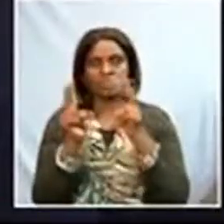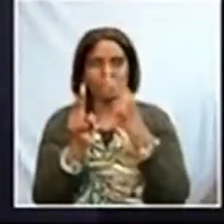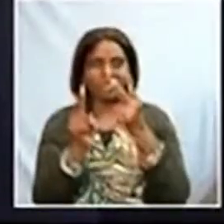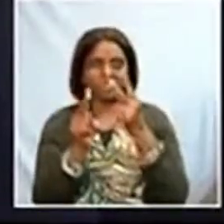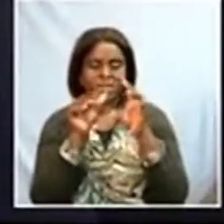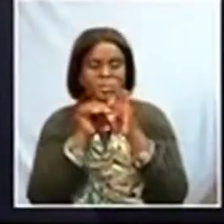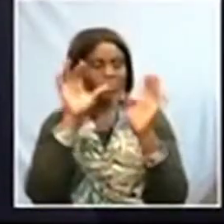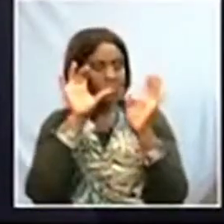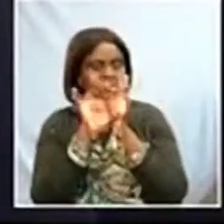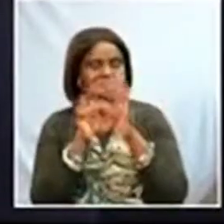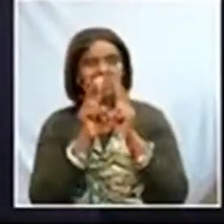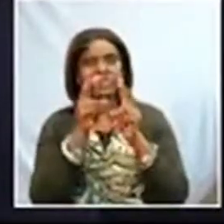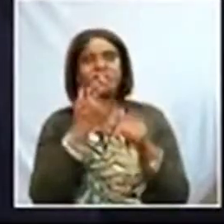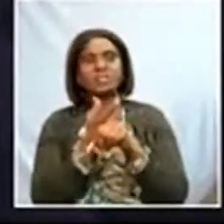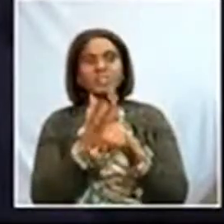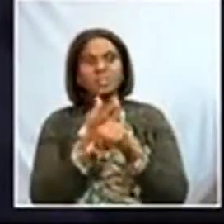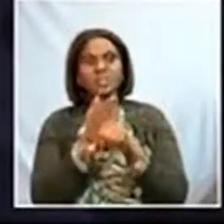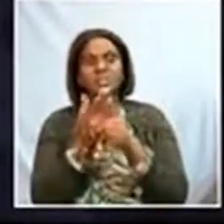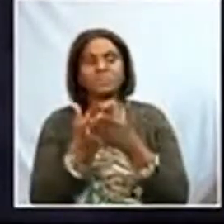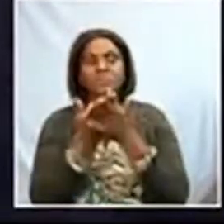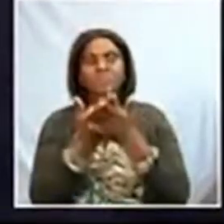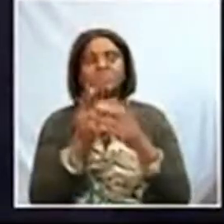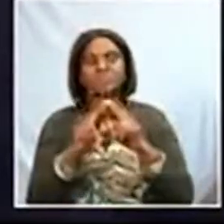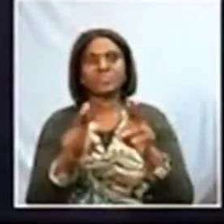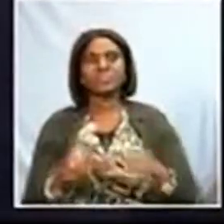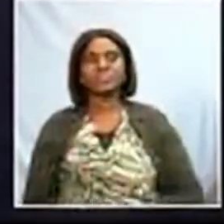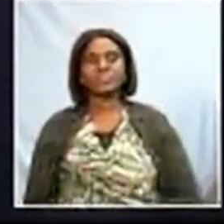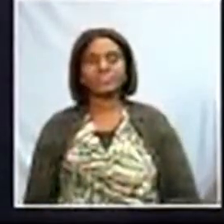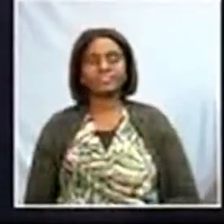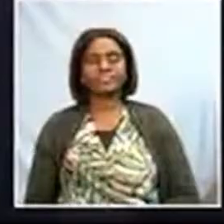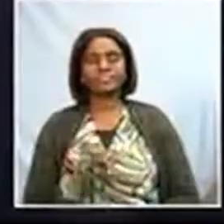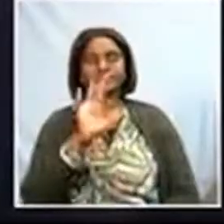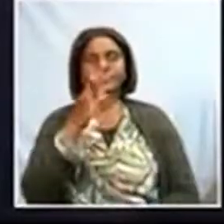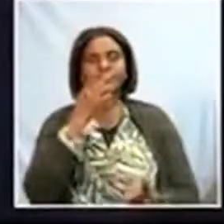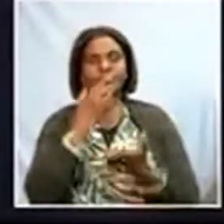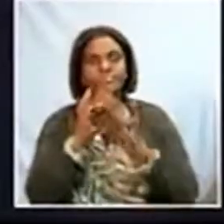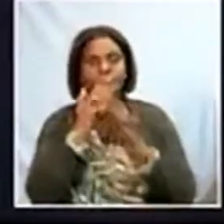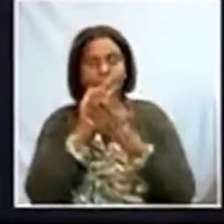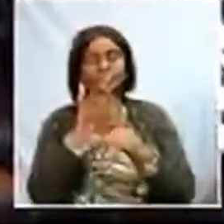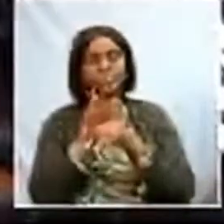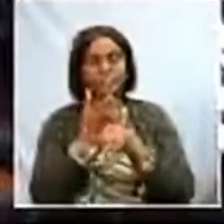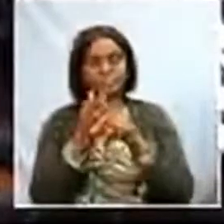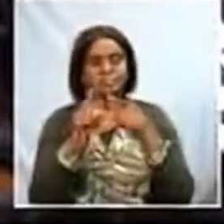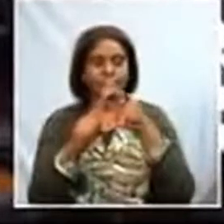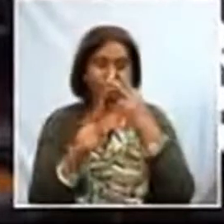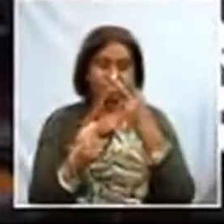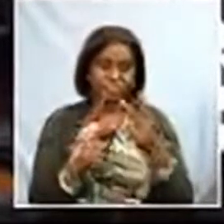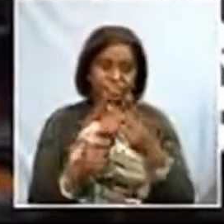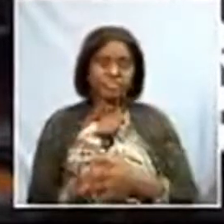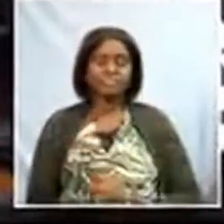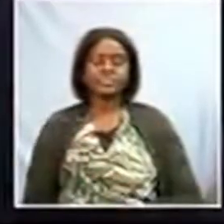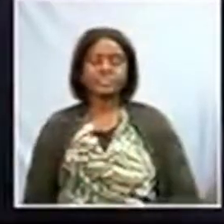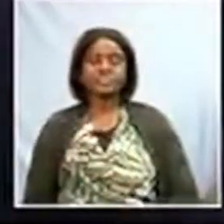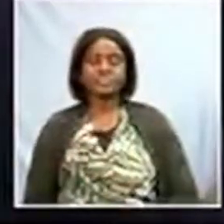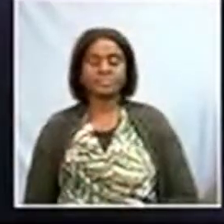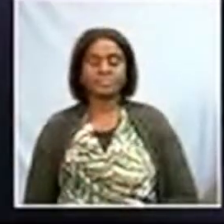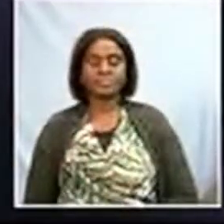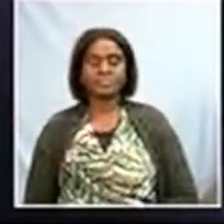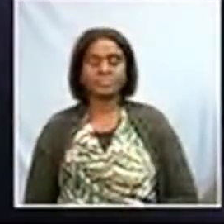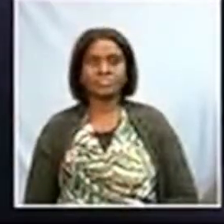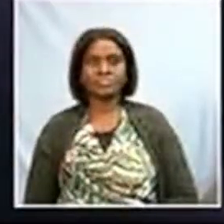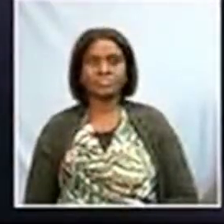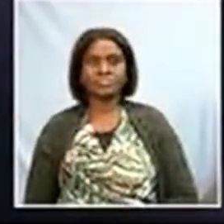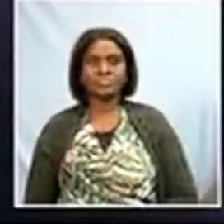on the picture is very difficult. I submit, Chair. So that's your evidence that it's difficult to see them. I think based